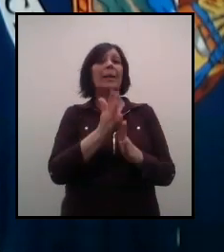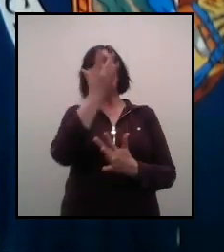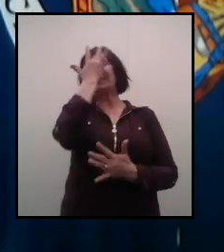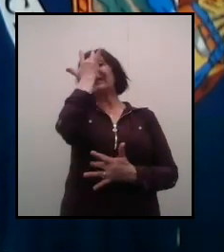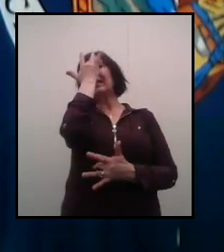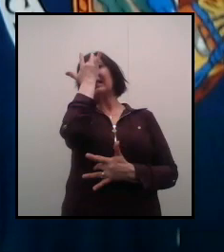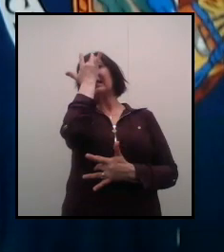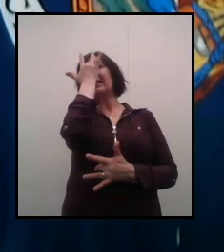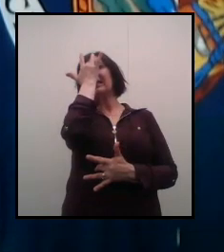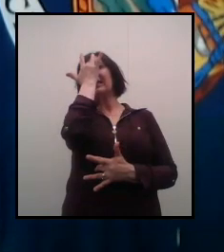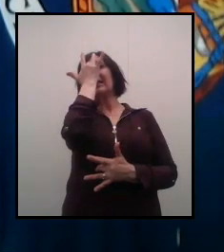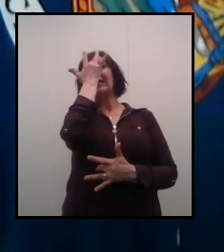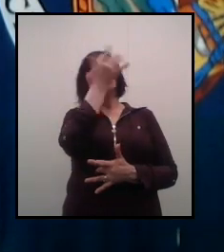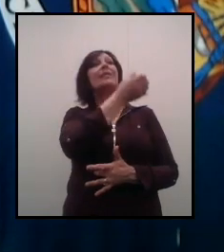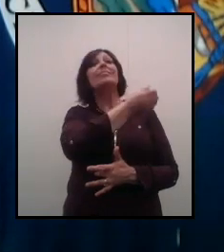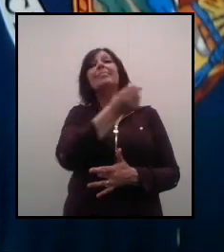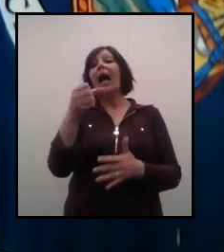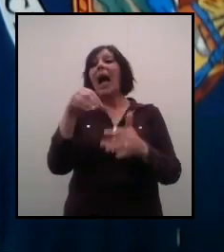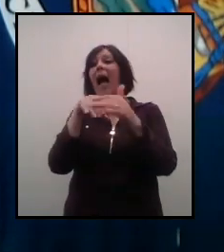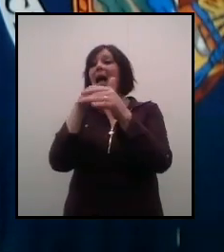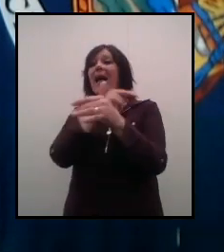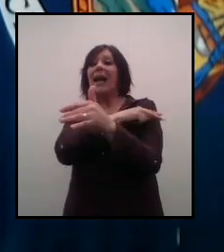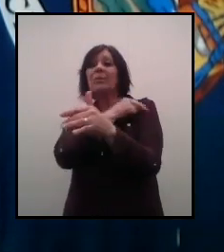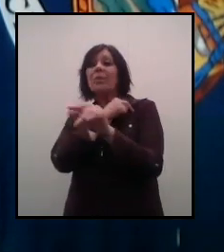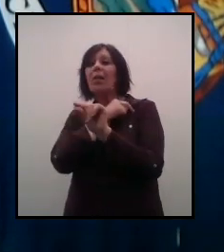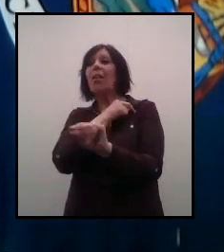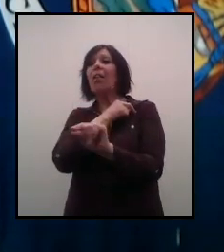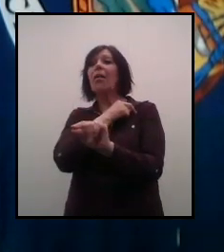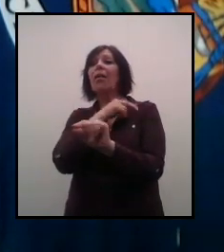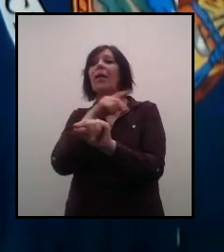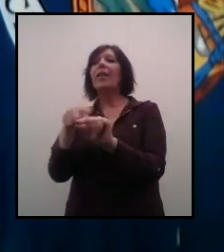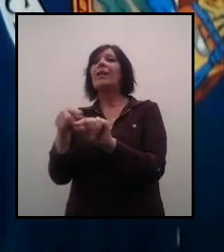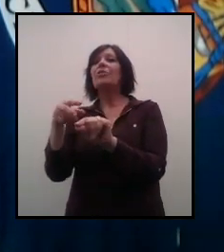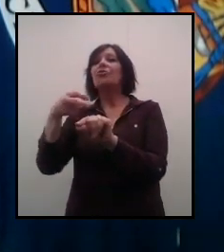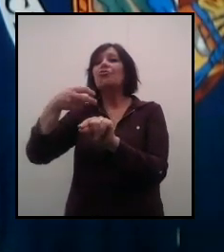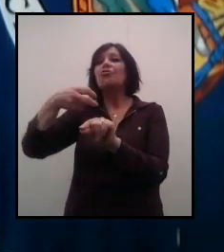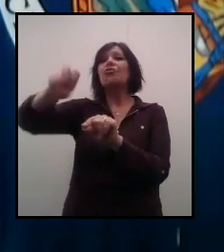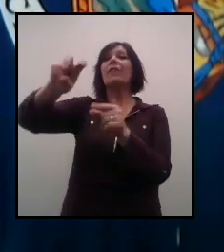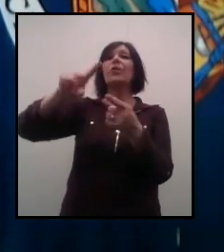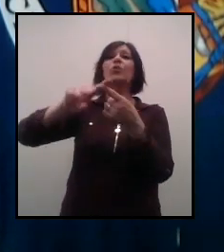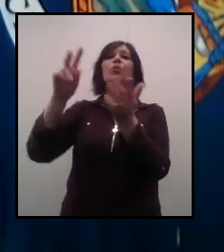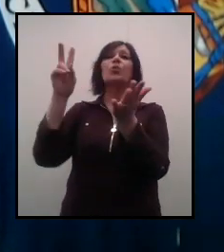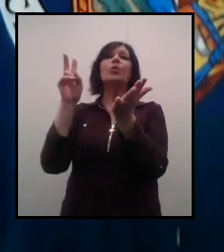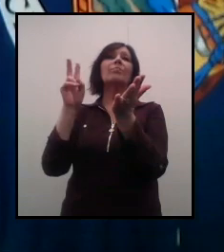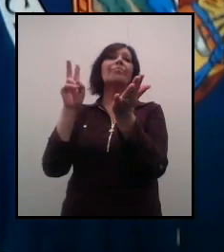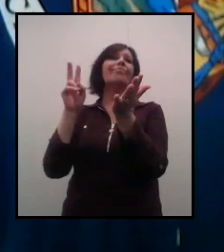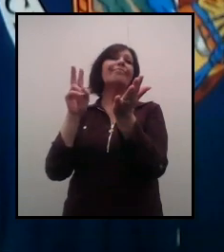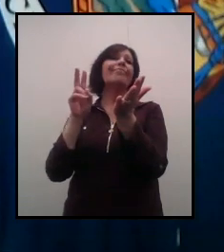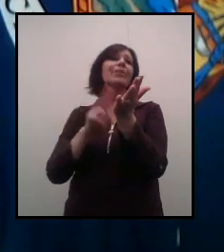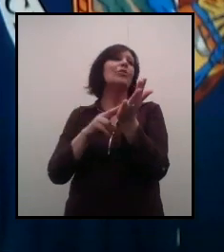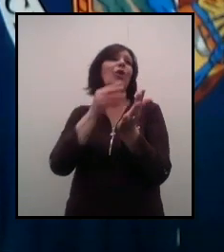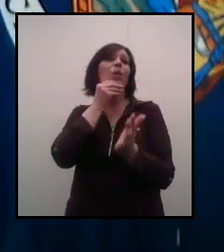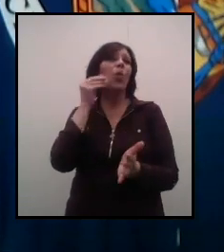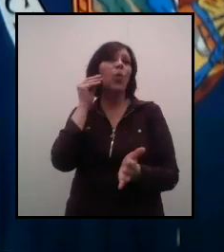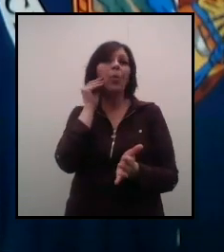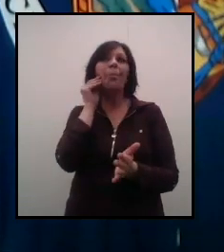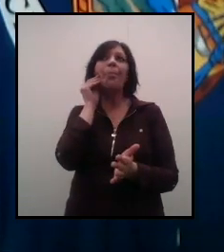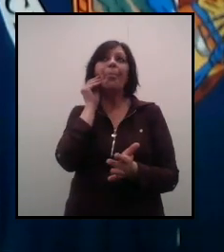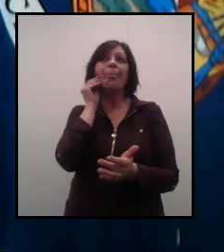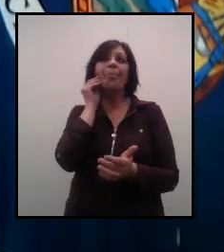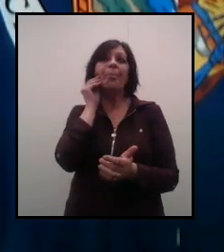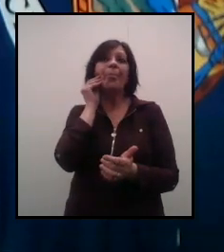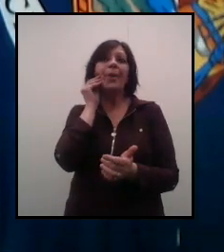with COVID-19. They were admitted to the hospital, and then they were transferred to a subacute care facility, or